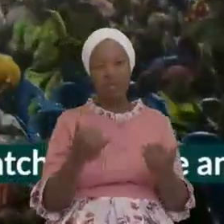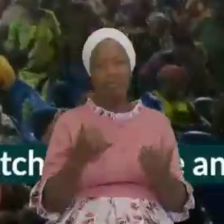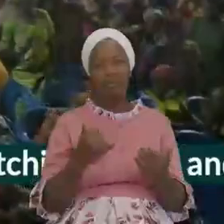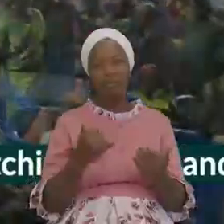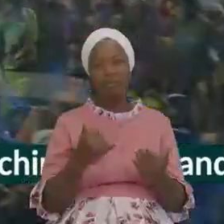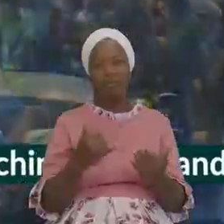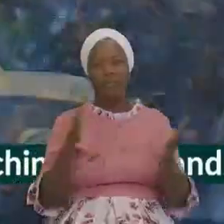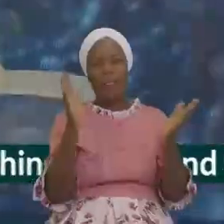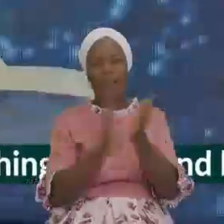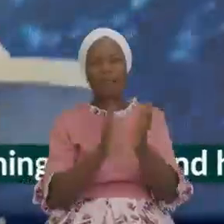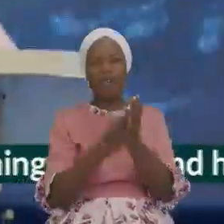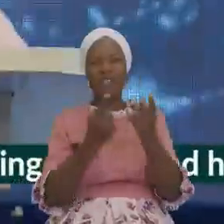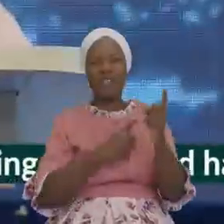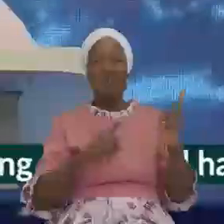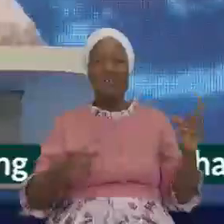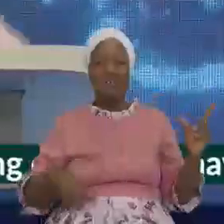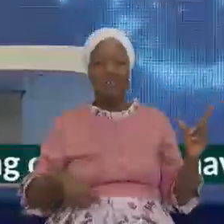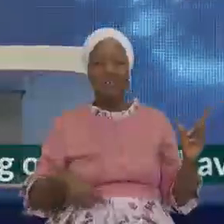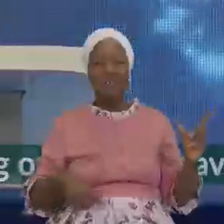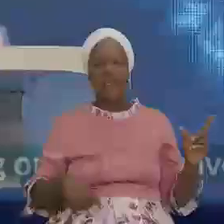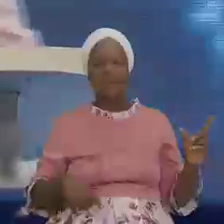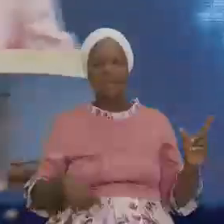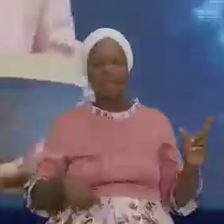Praise the Lord.